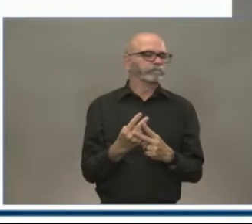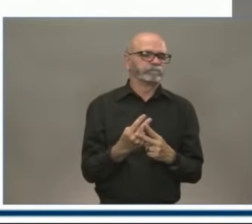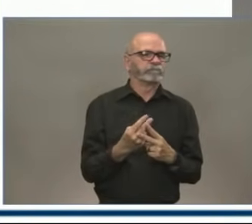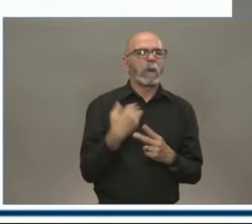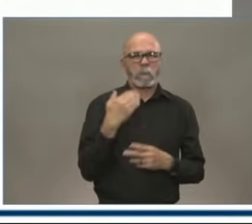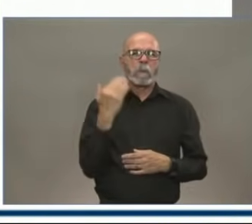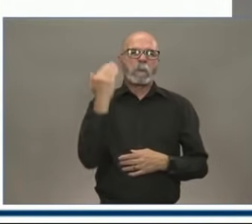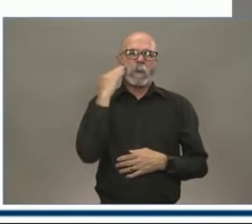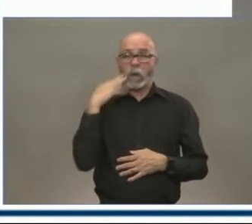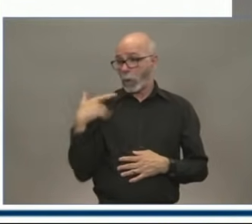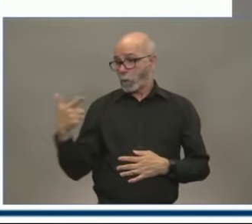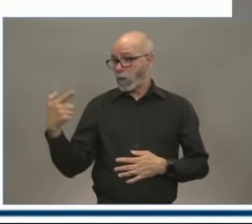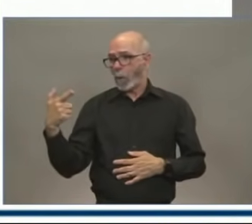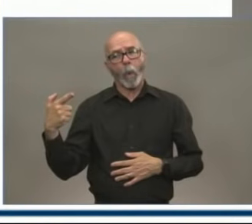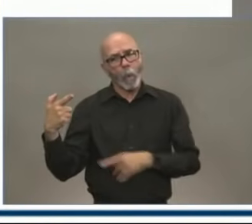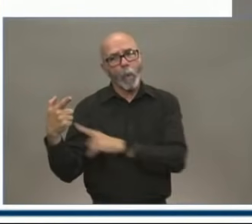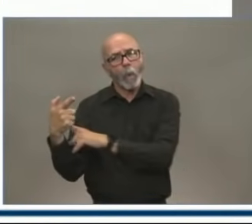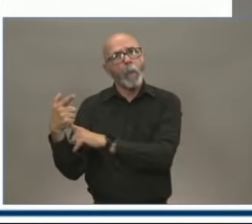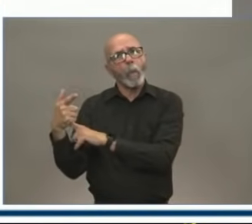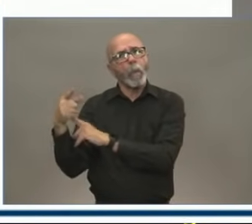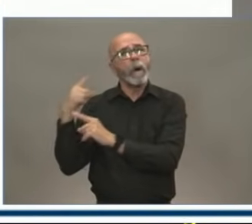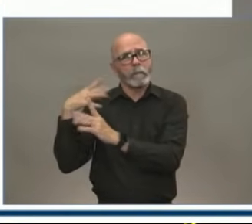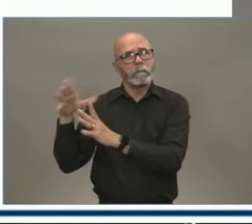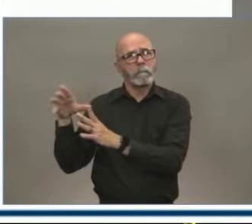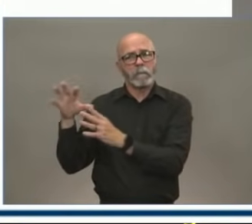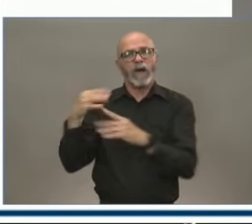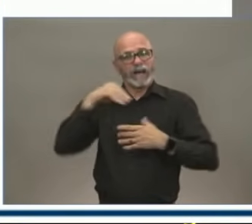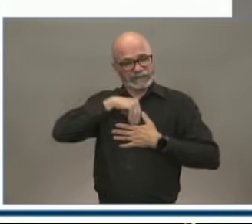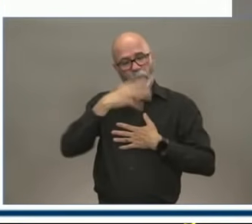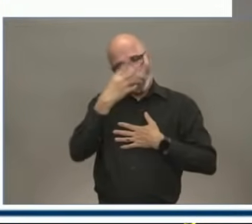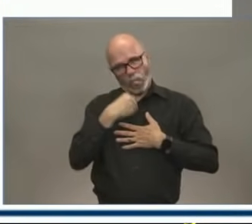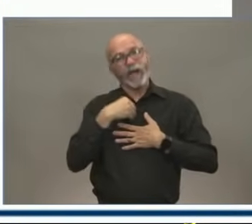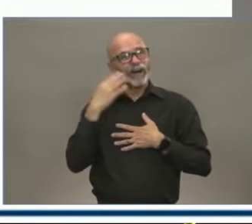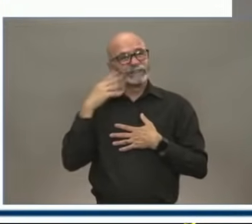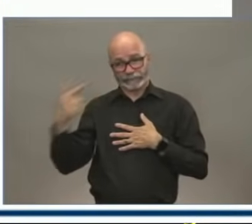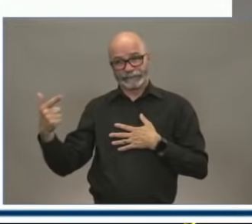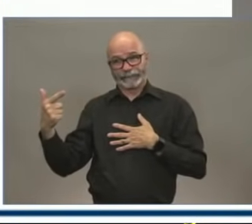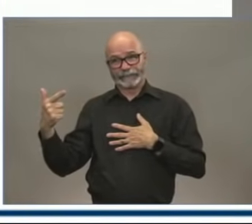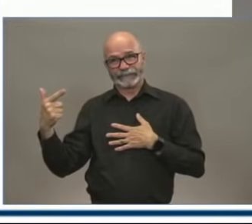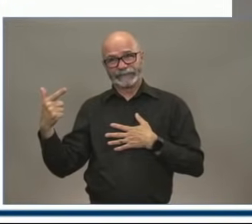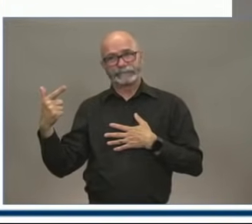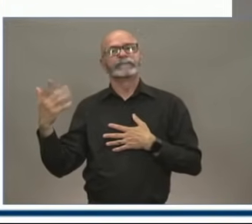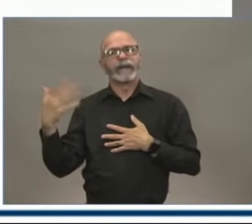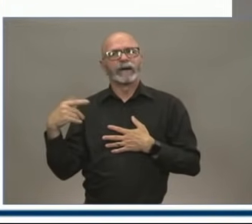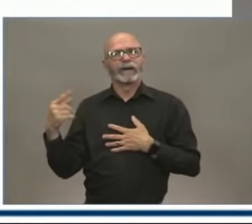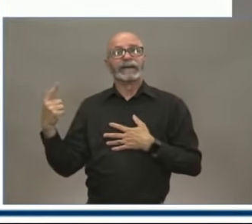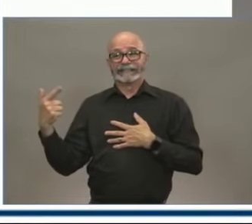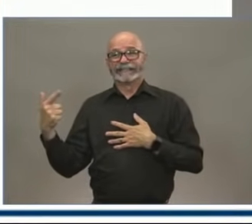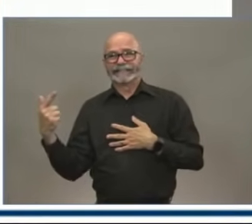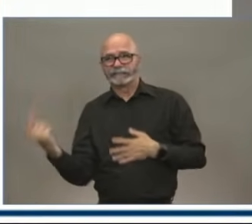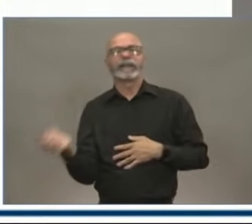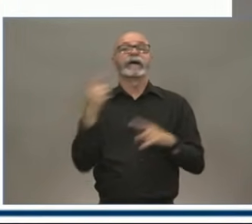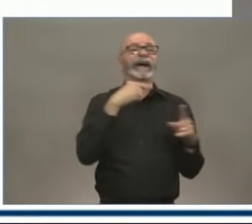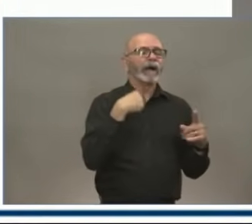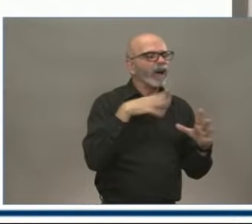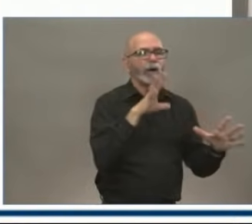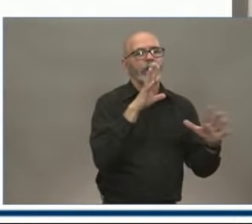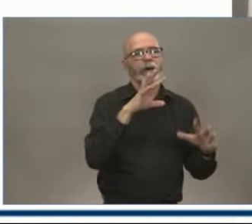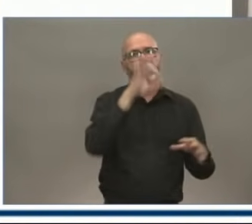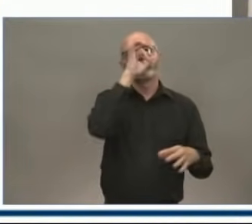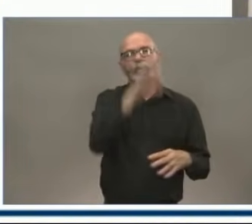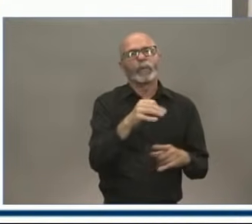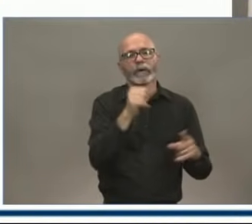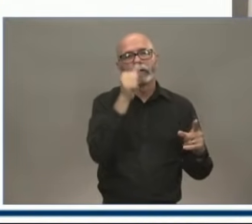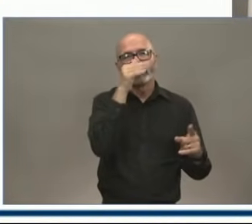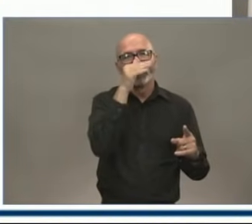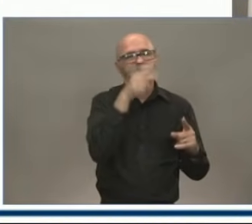were tested negative, so were considered to be false positives, but I don't have the breakdown of all 21. I'm going to loop back to